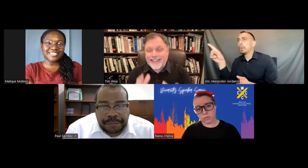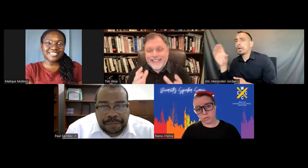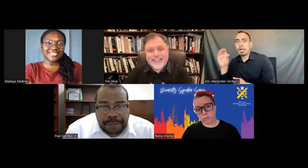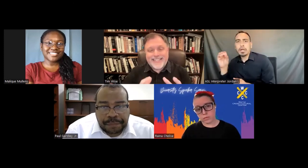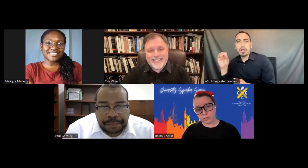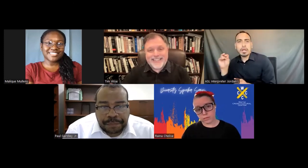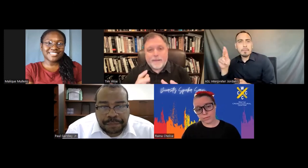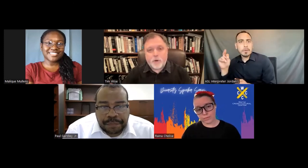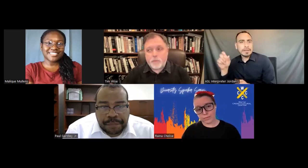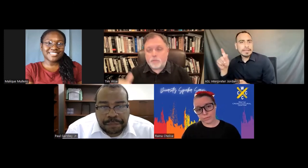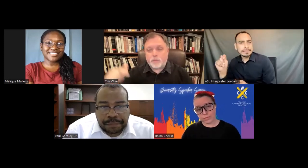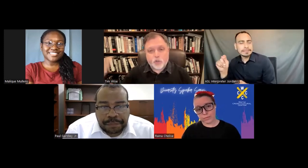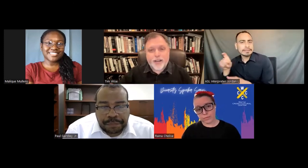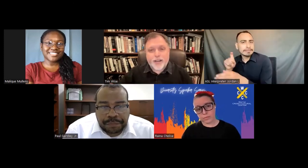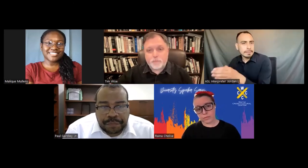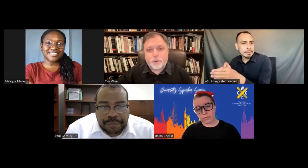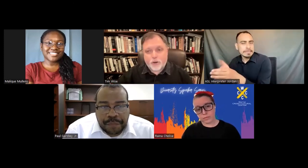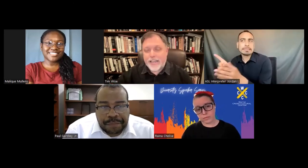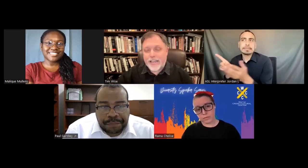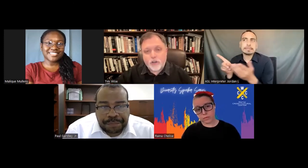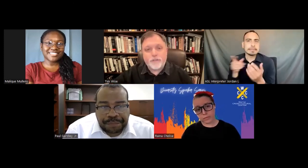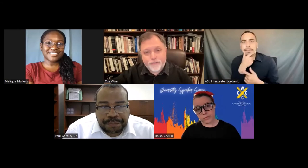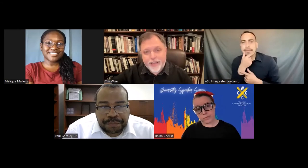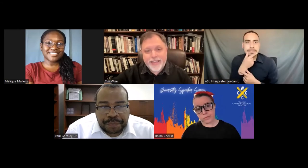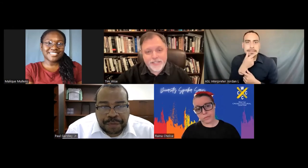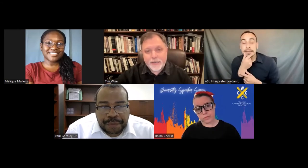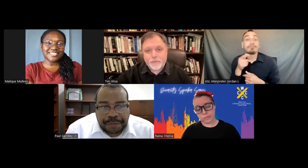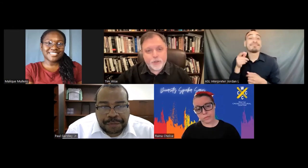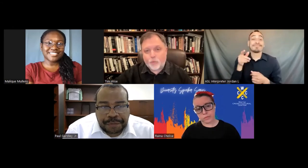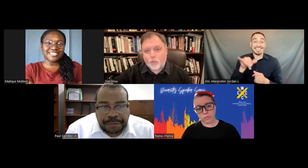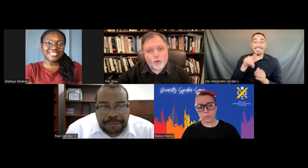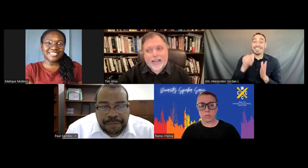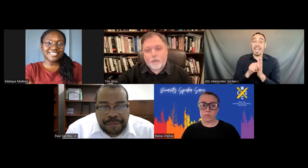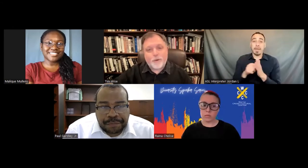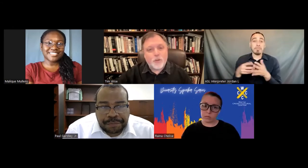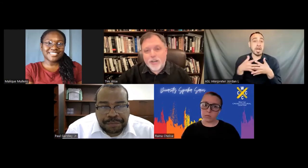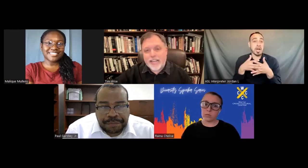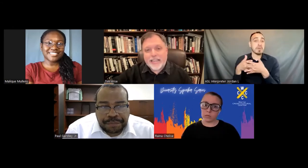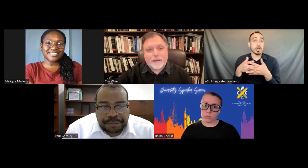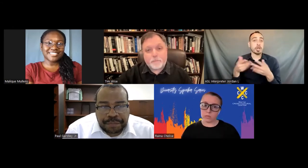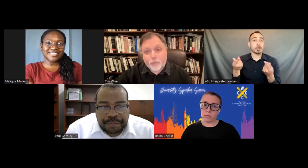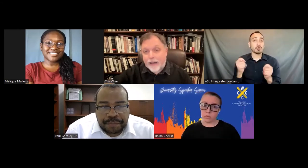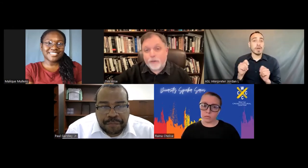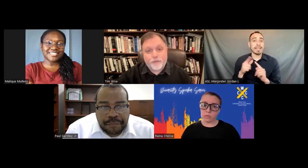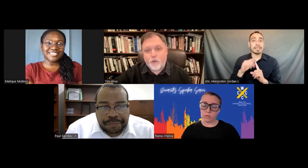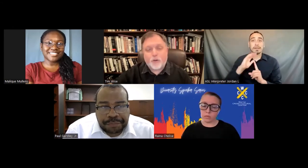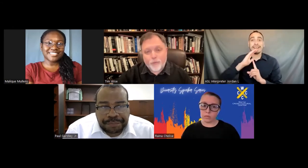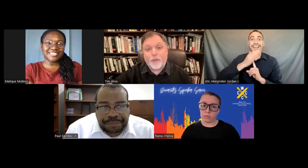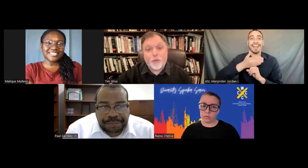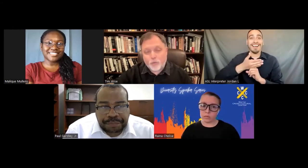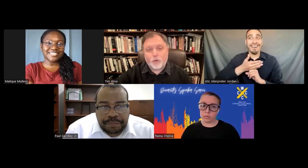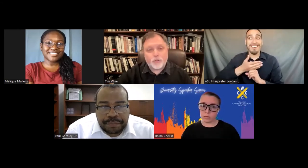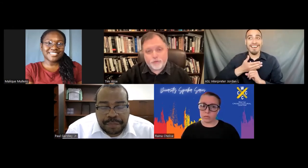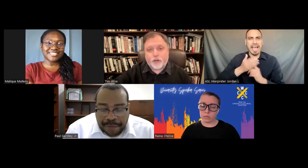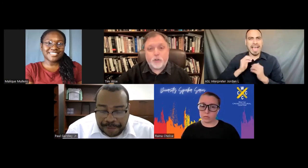the United States in that moment was trying to put on a good face to the world. How are you going to get brown folk around the world to follow